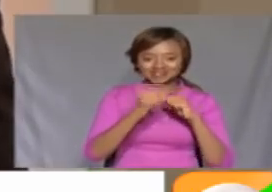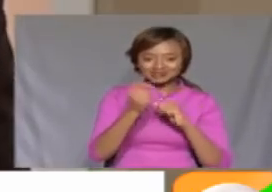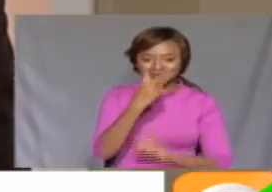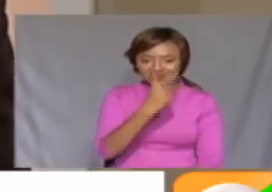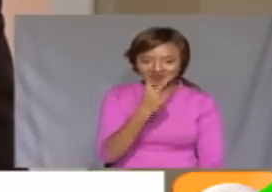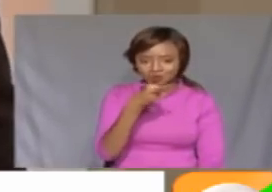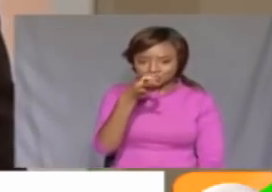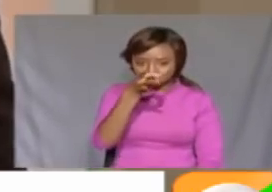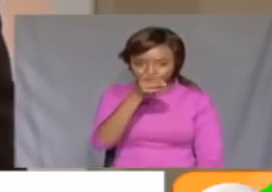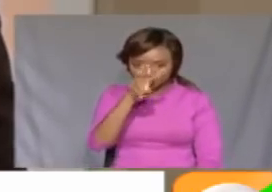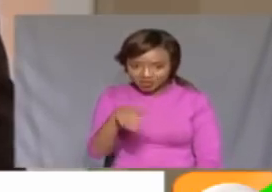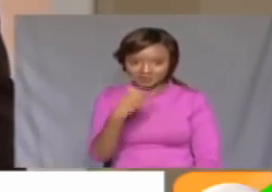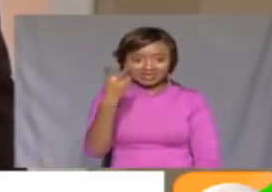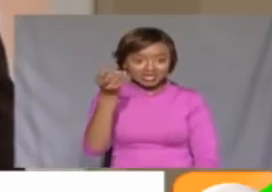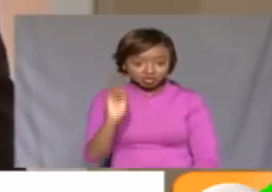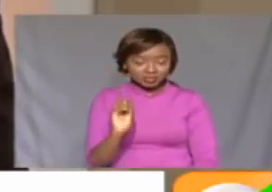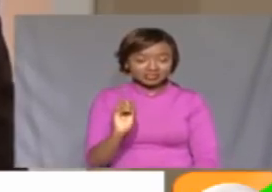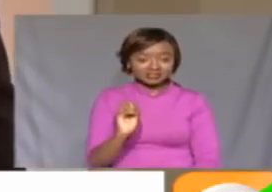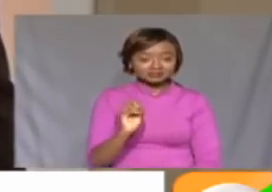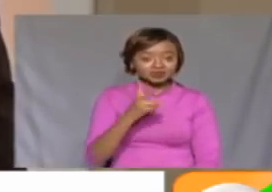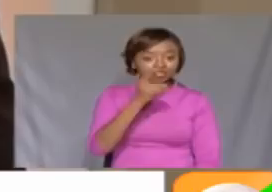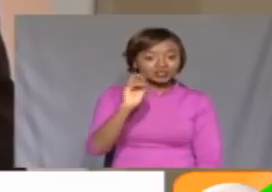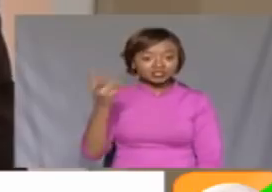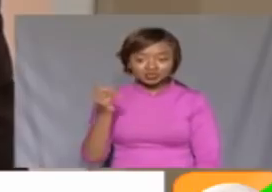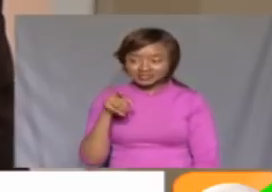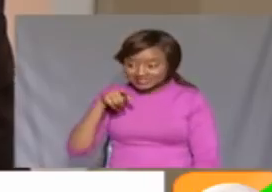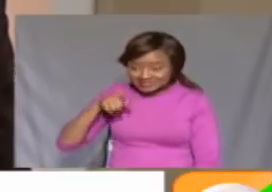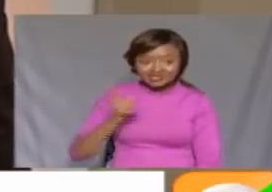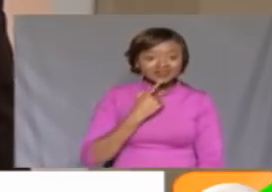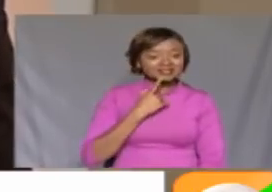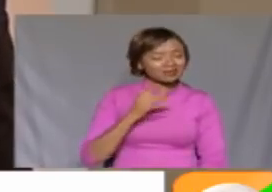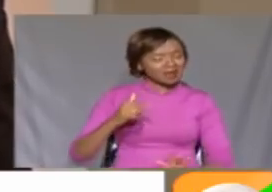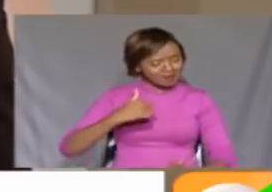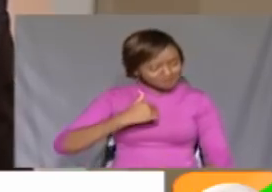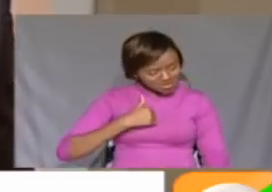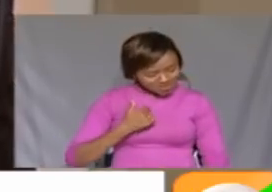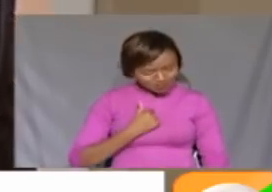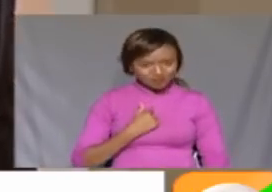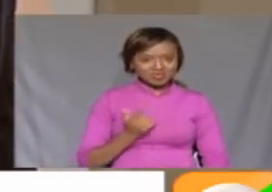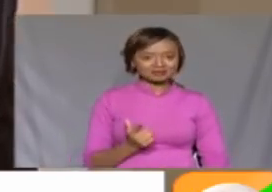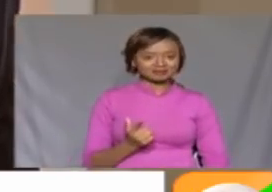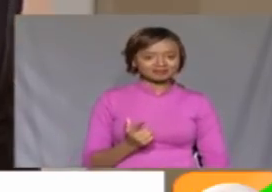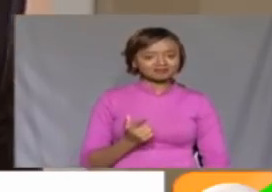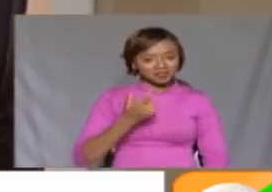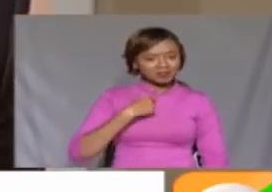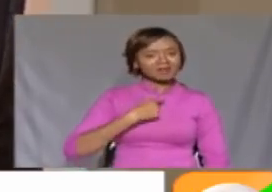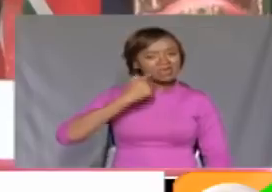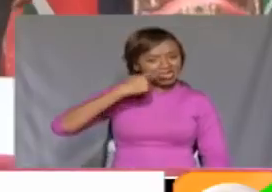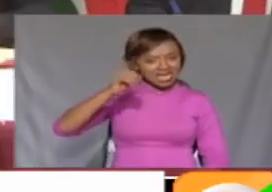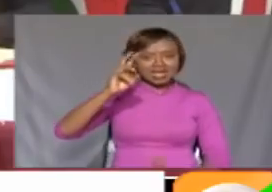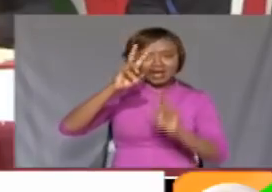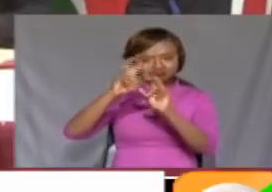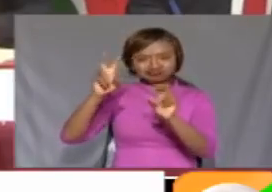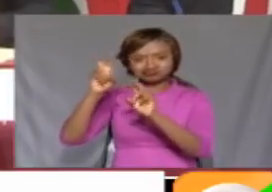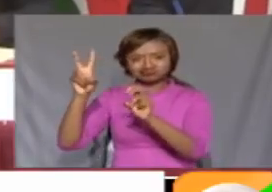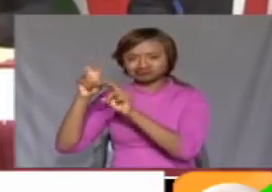in a statement, he told us he's the one who initiated the transfer of deed. That actually, they had gone to some benchmarking around the world to see how what this is.